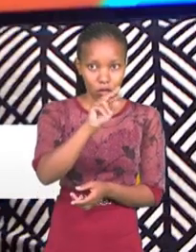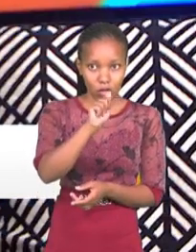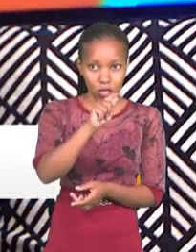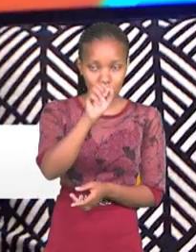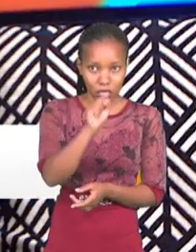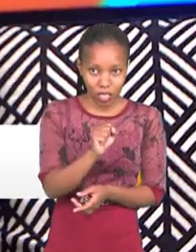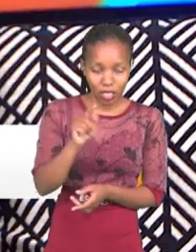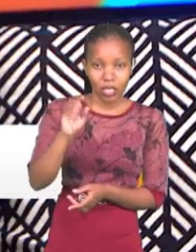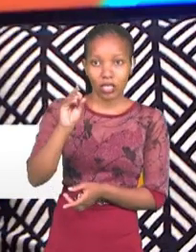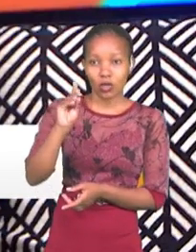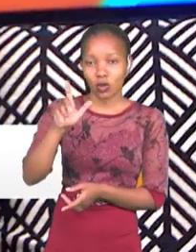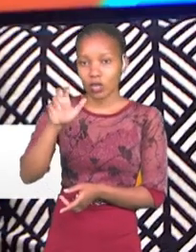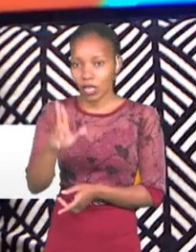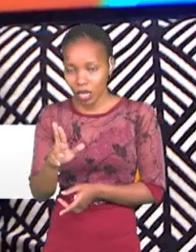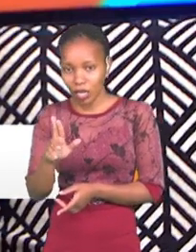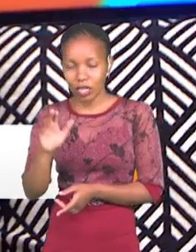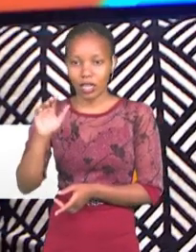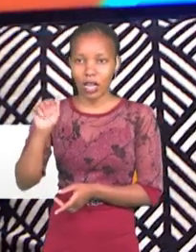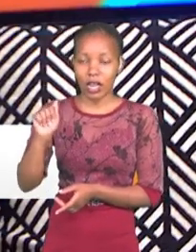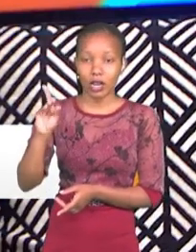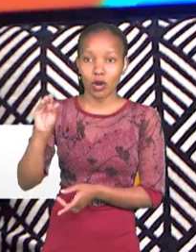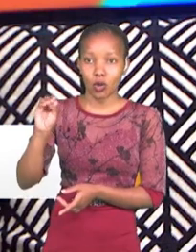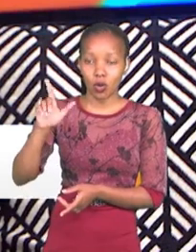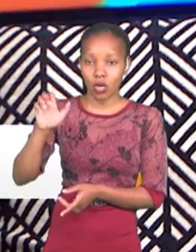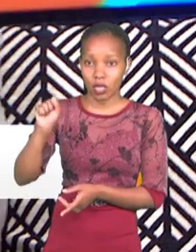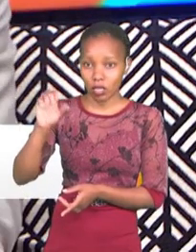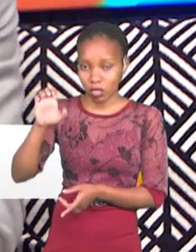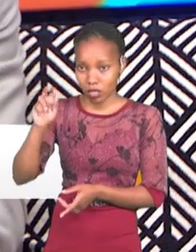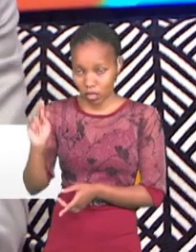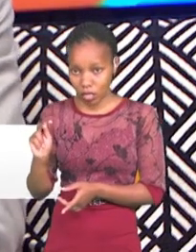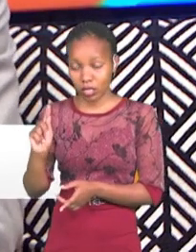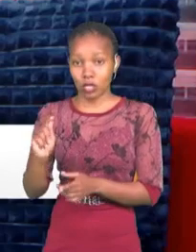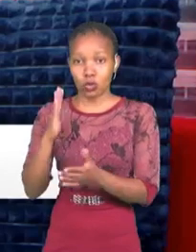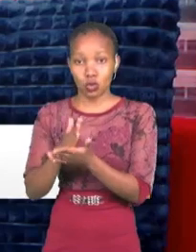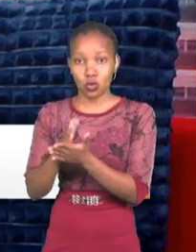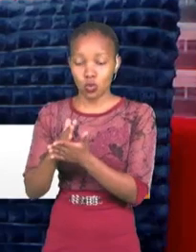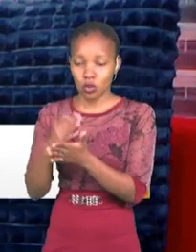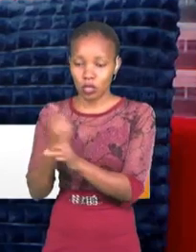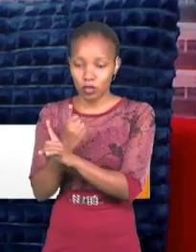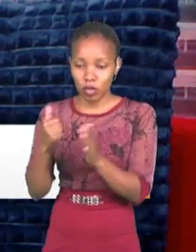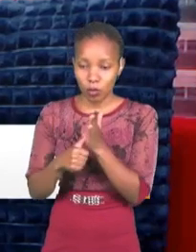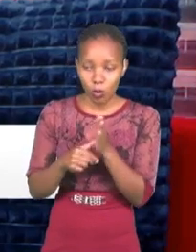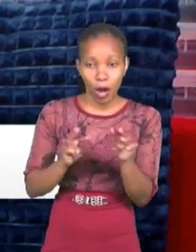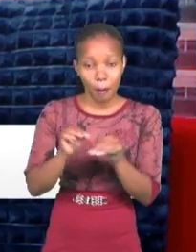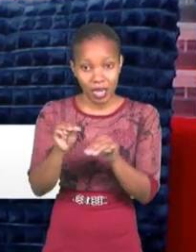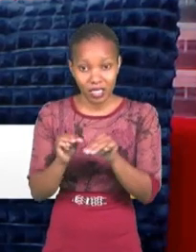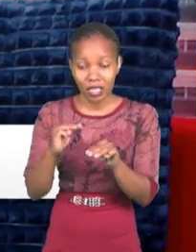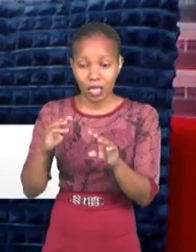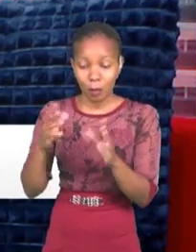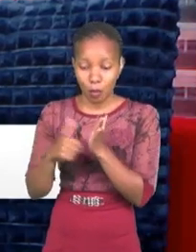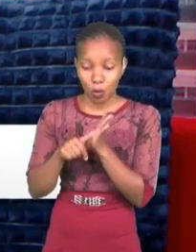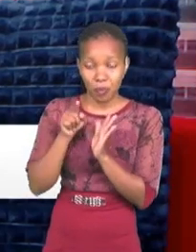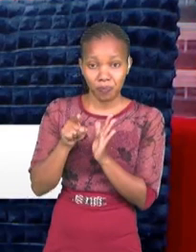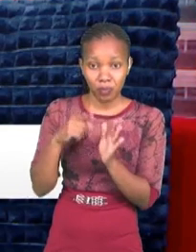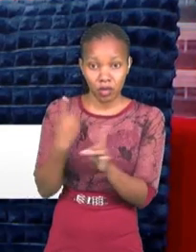adolescents. Toddler to children to adolescents. These are different problems. Different problems and management of these problems are also different.